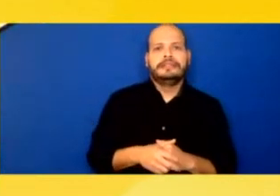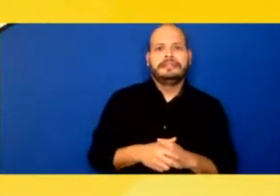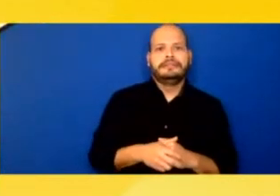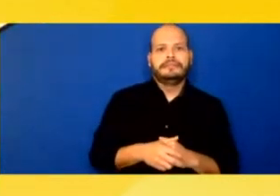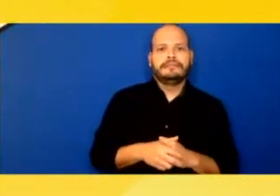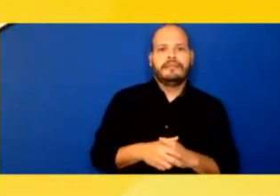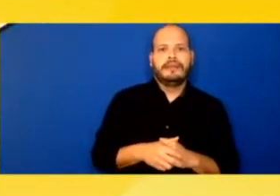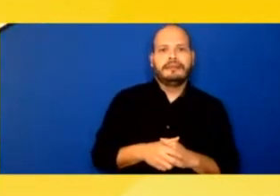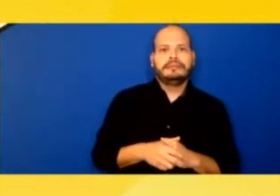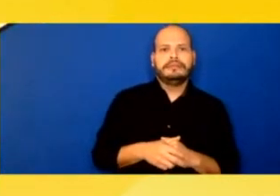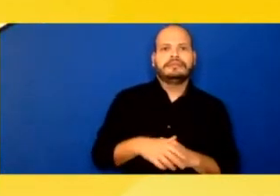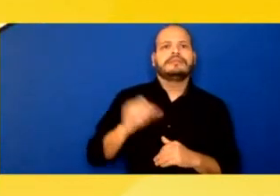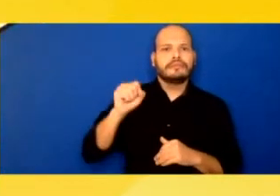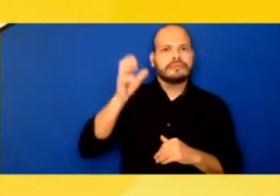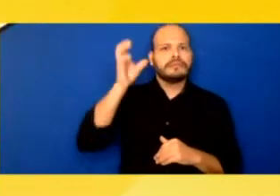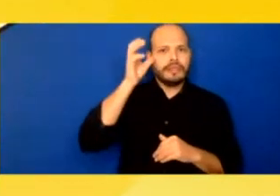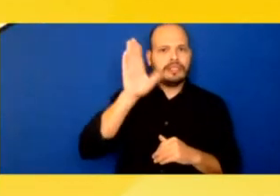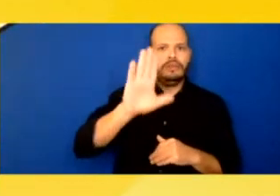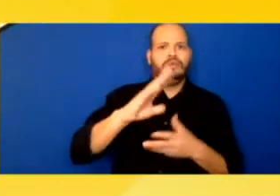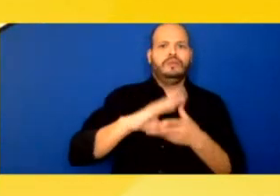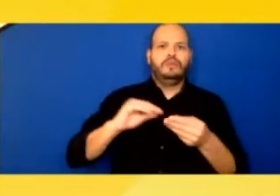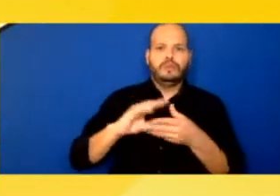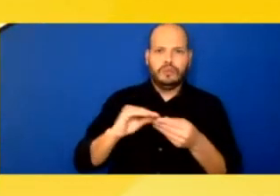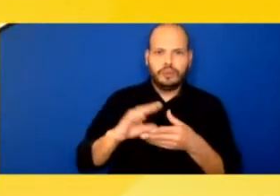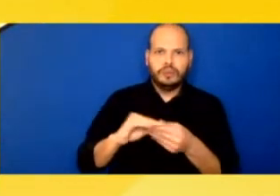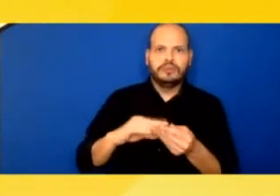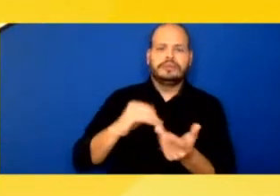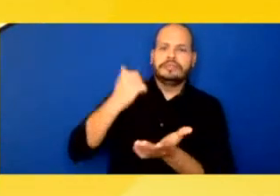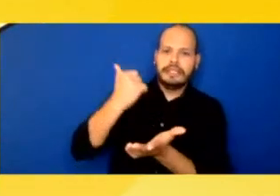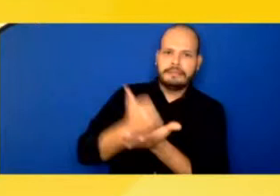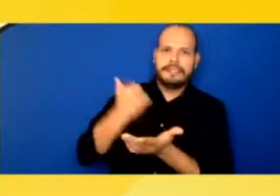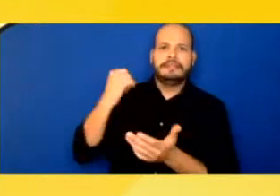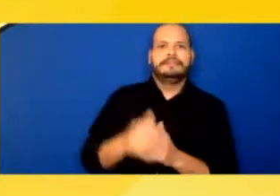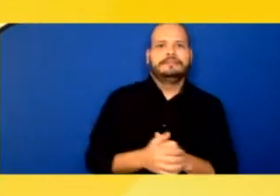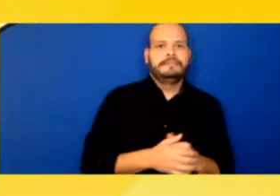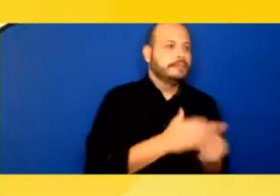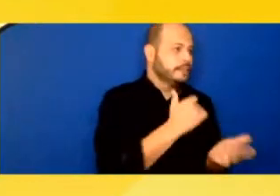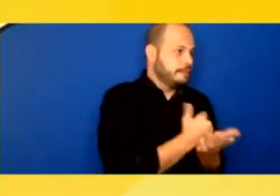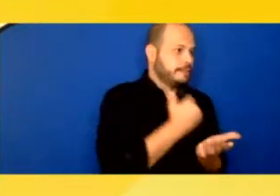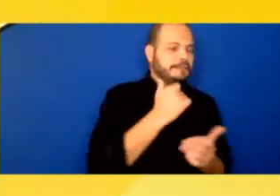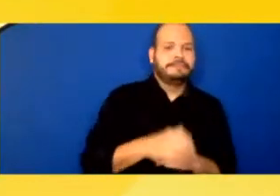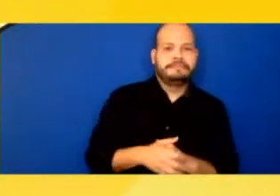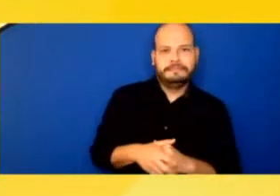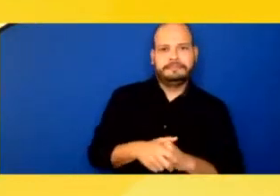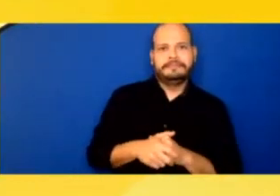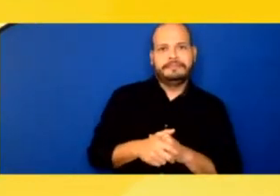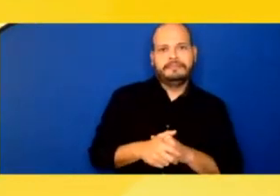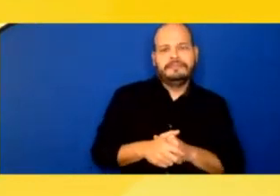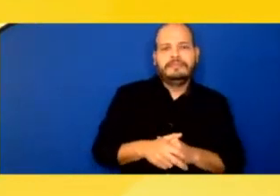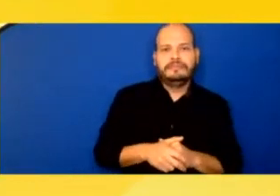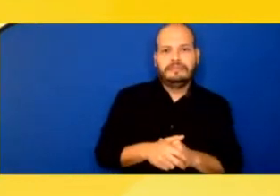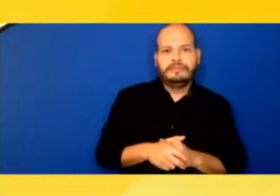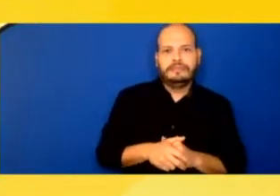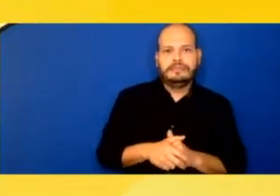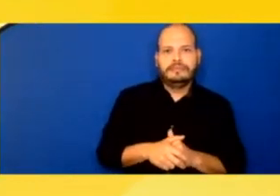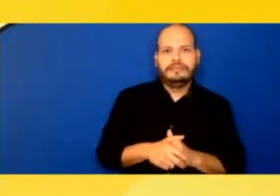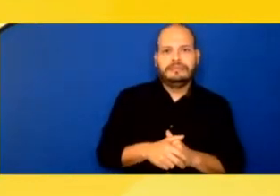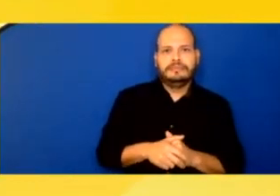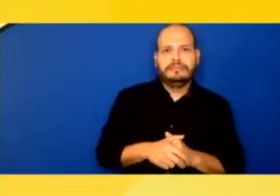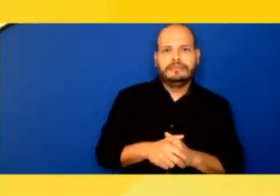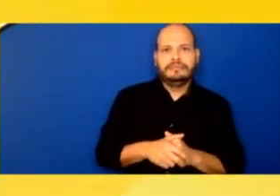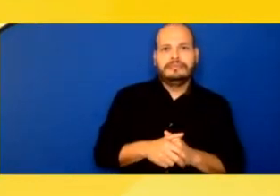said this powerful quote: "If you are neutral in situations of